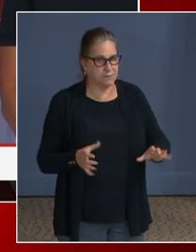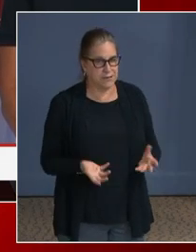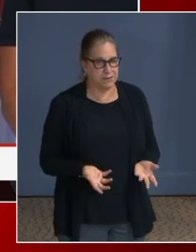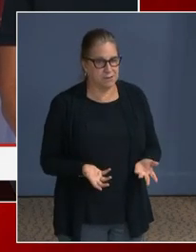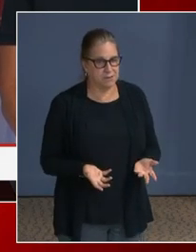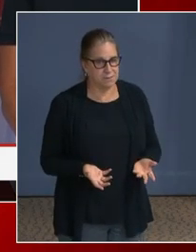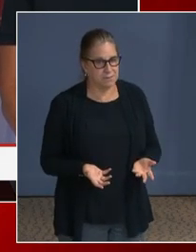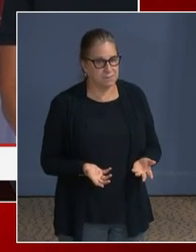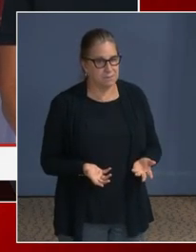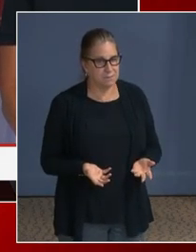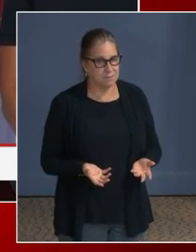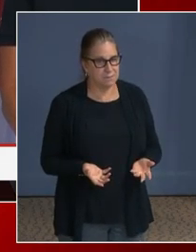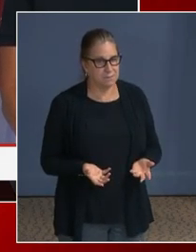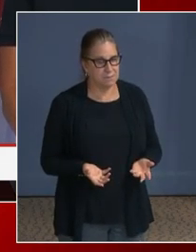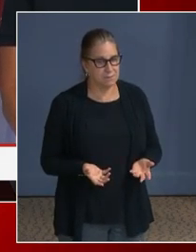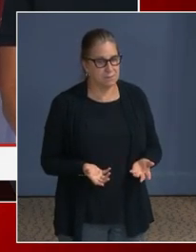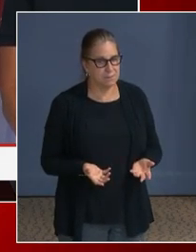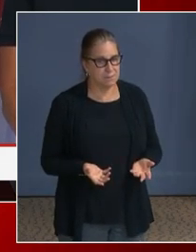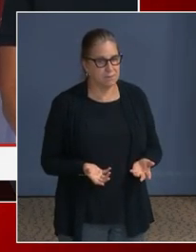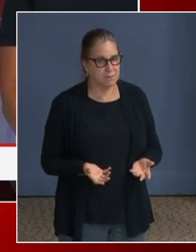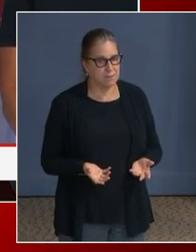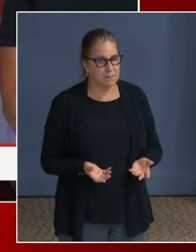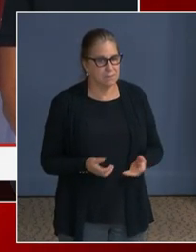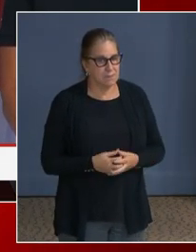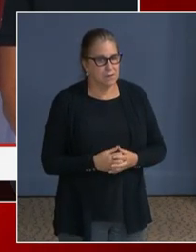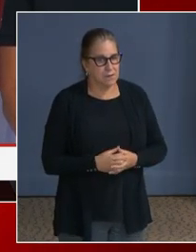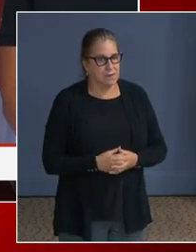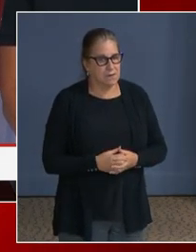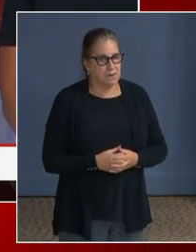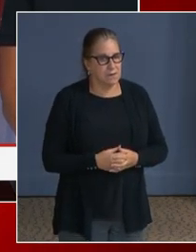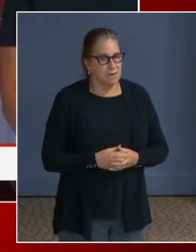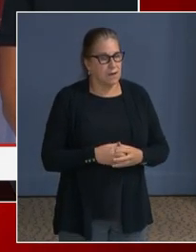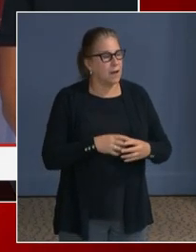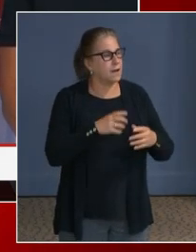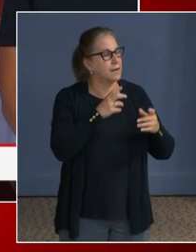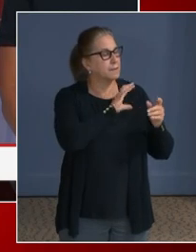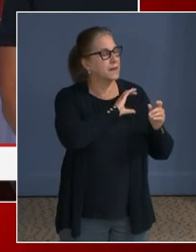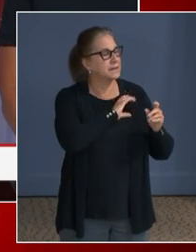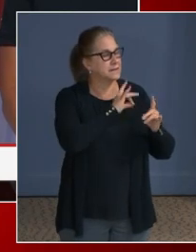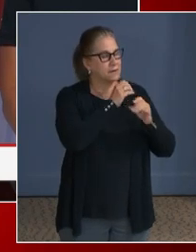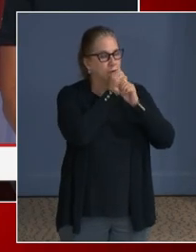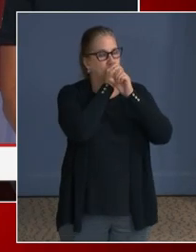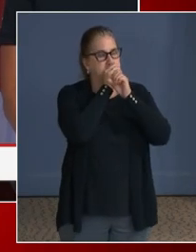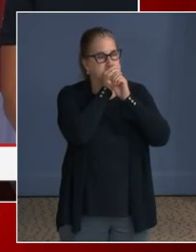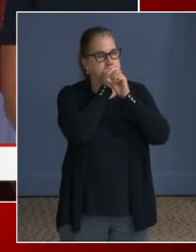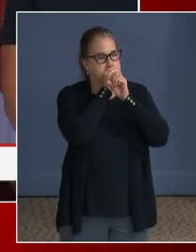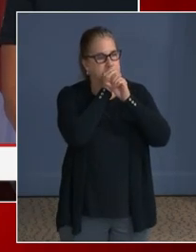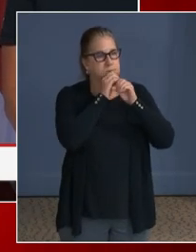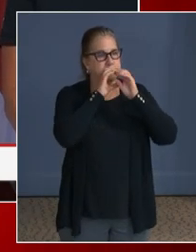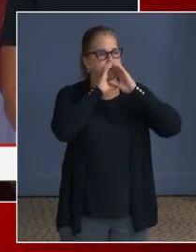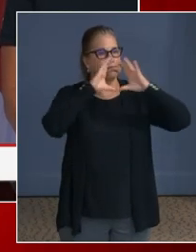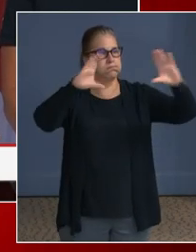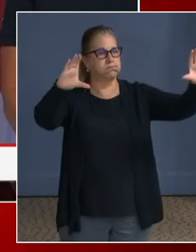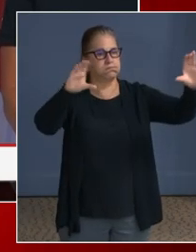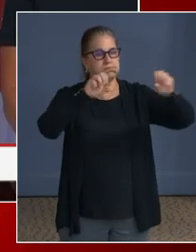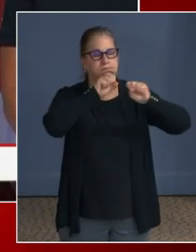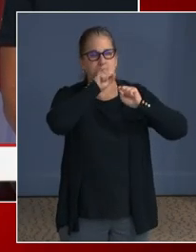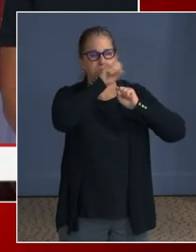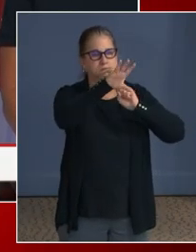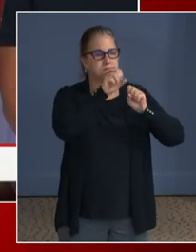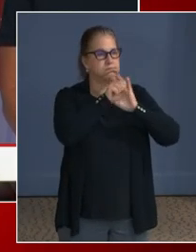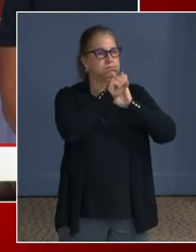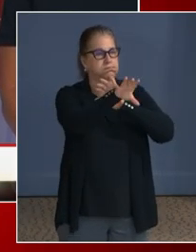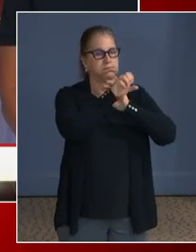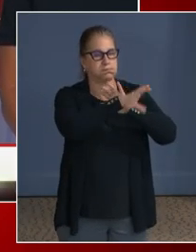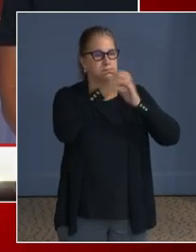bullhorn and say this is illegal? I don't know. I mean, I think that's one thing that we think has somewhat